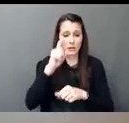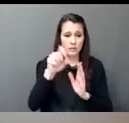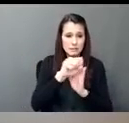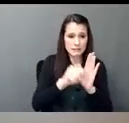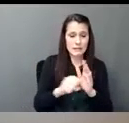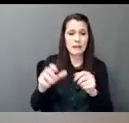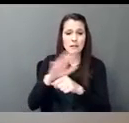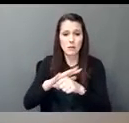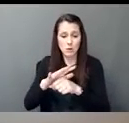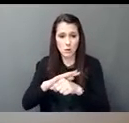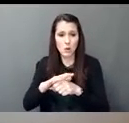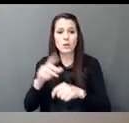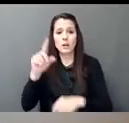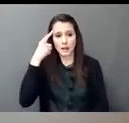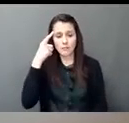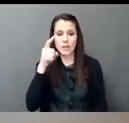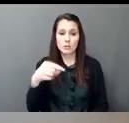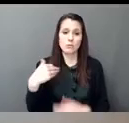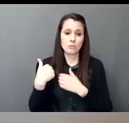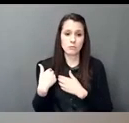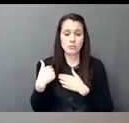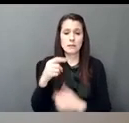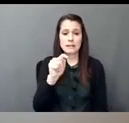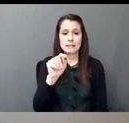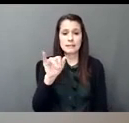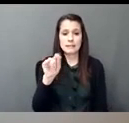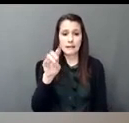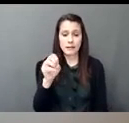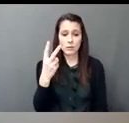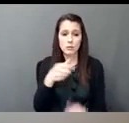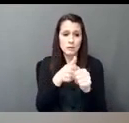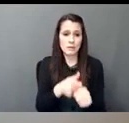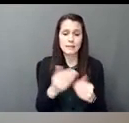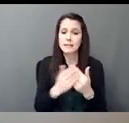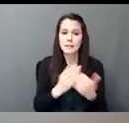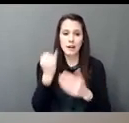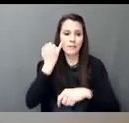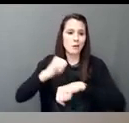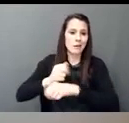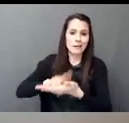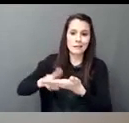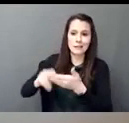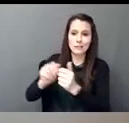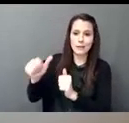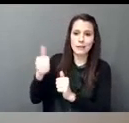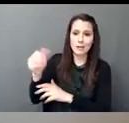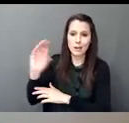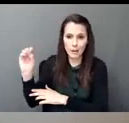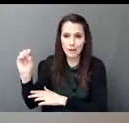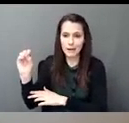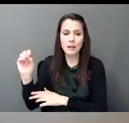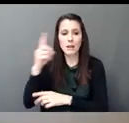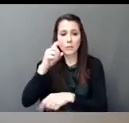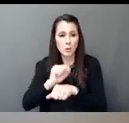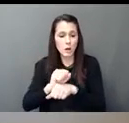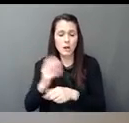are responsible for Title II compliance. Even if you contract with a third party to do work for you, if you contract with a third party to build a